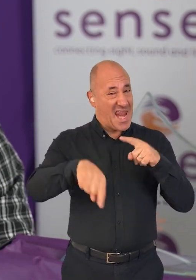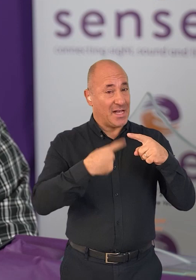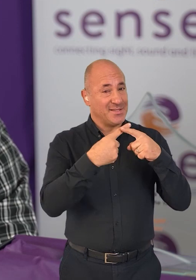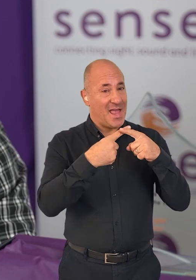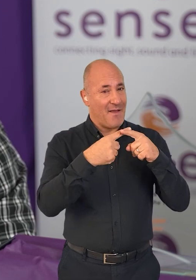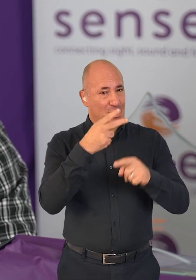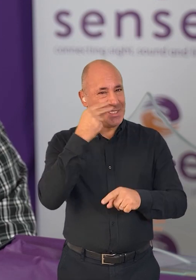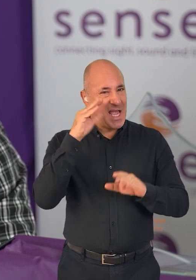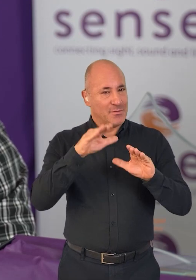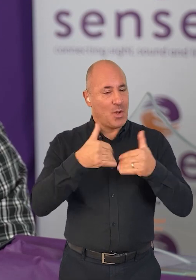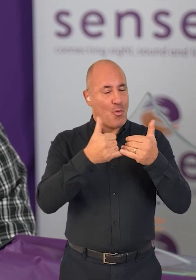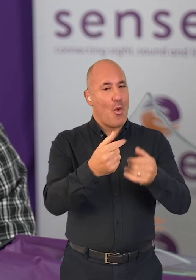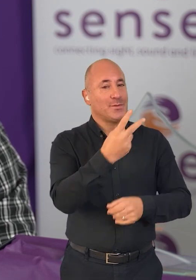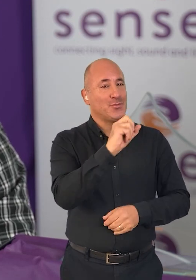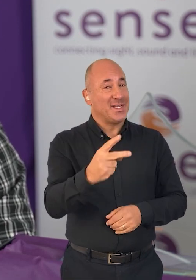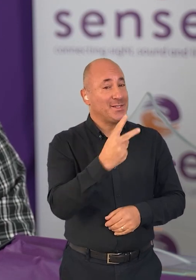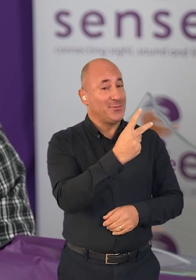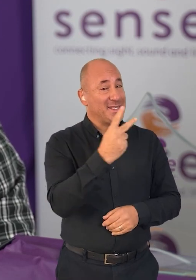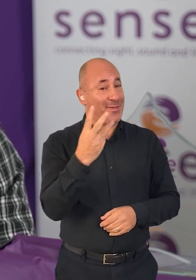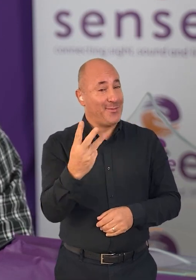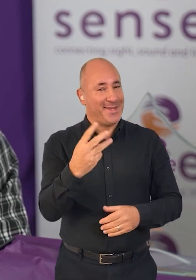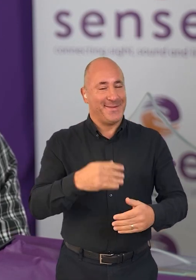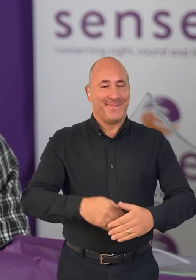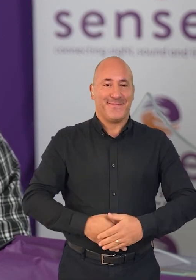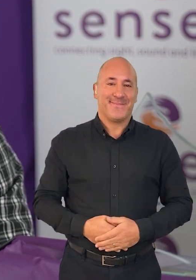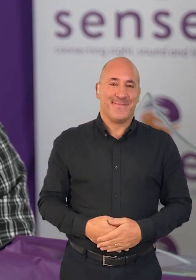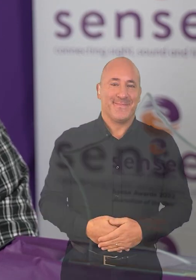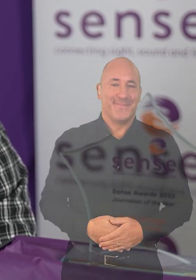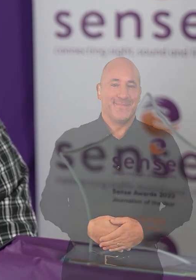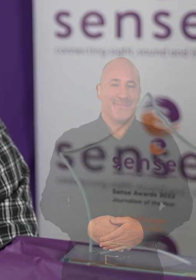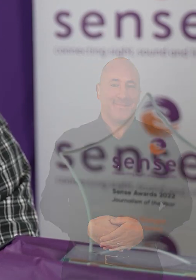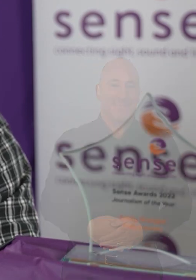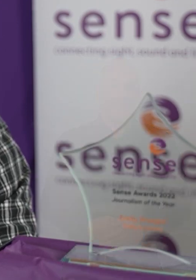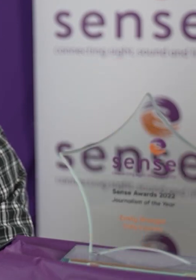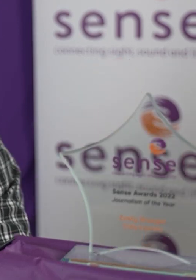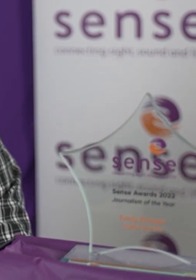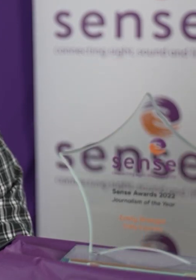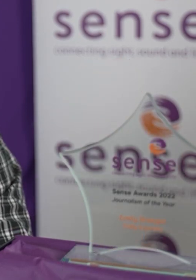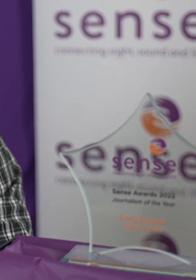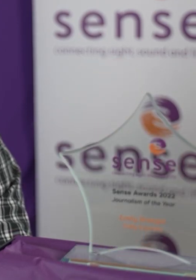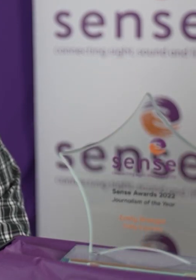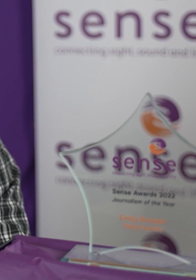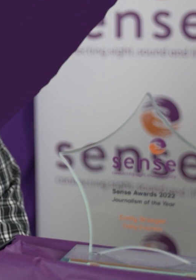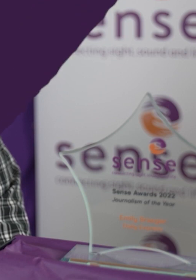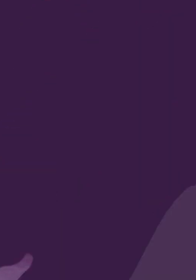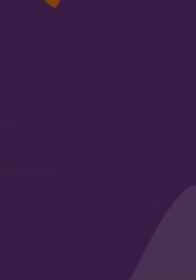We'll see you again next year for the Sense Awards 2023.